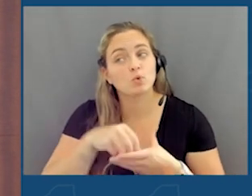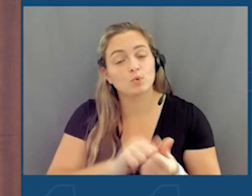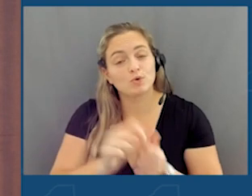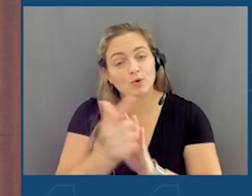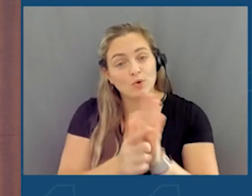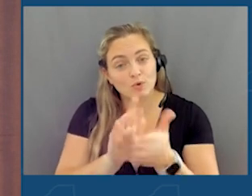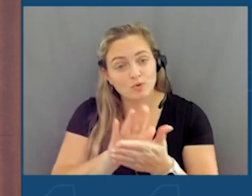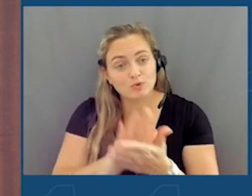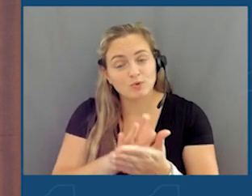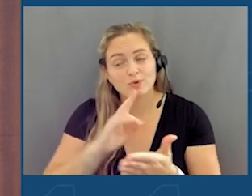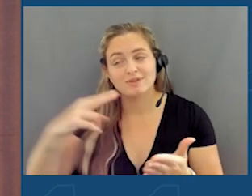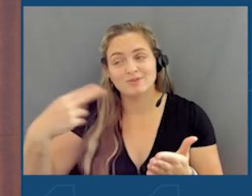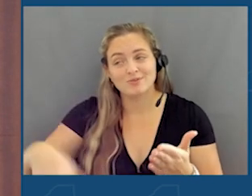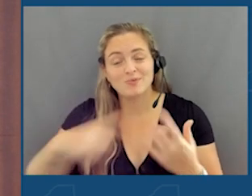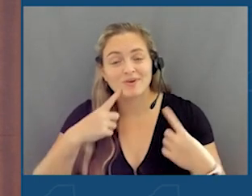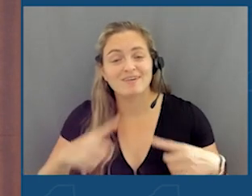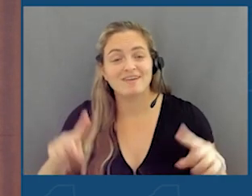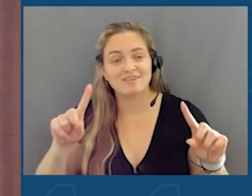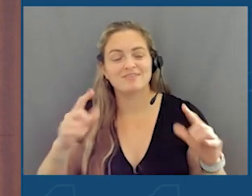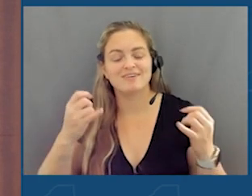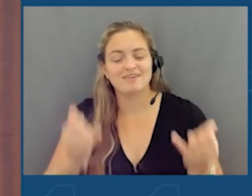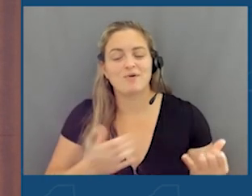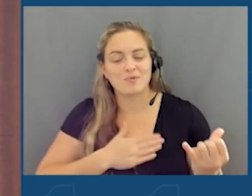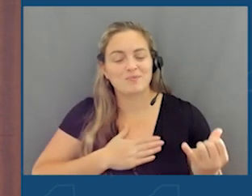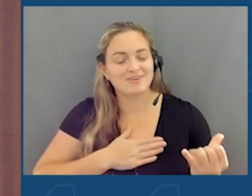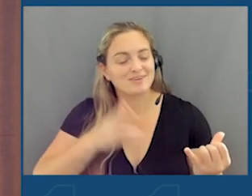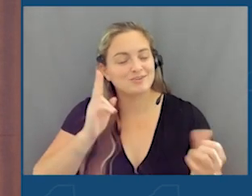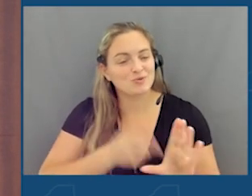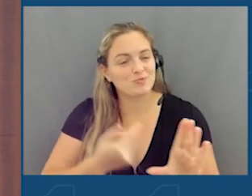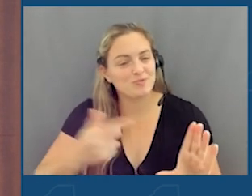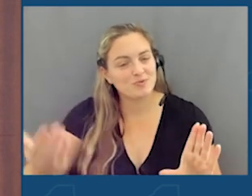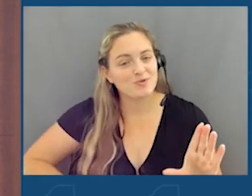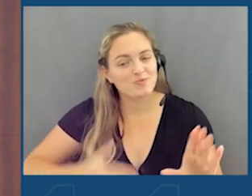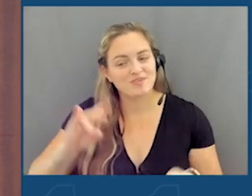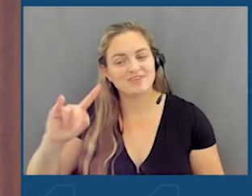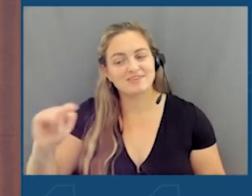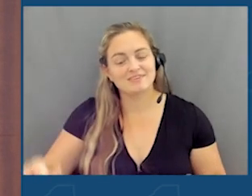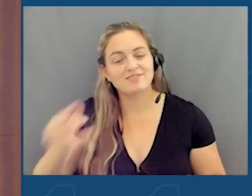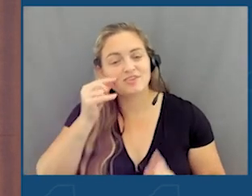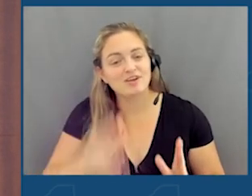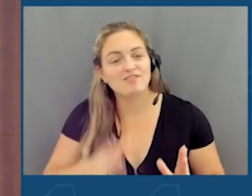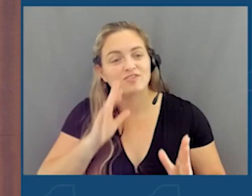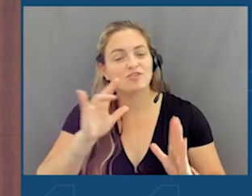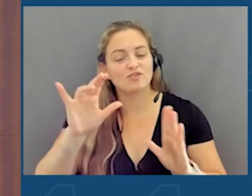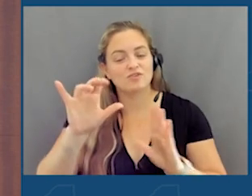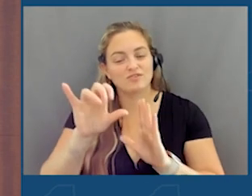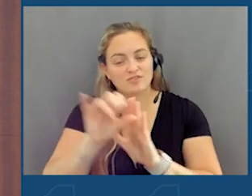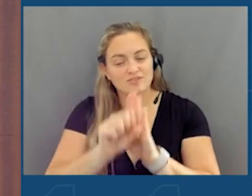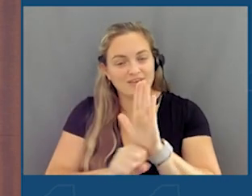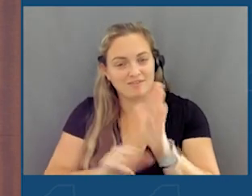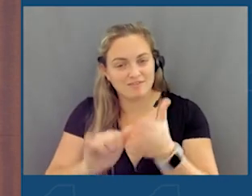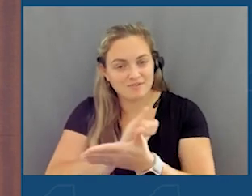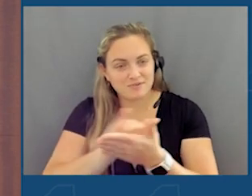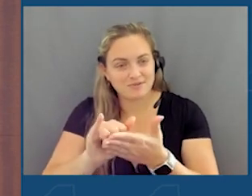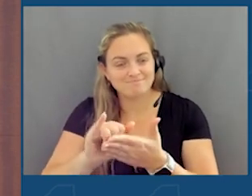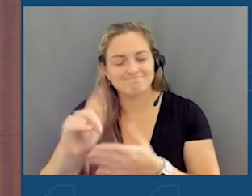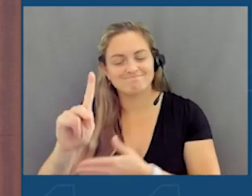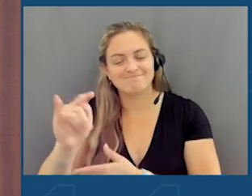this historic announcement. And now, please join me in welcoming the 57th Governor of the state of New York, Governor Kathy